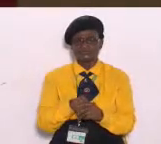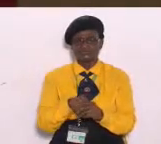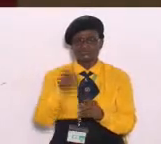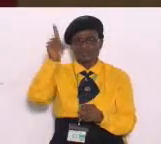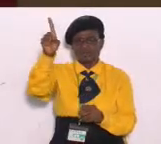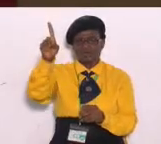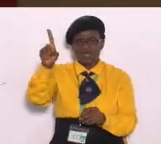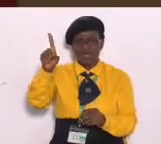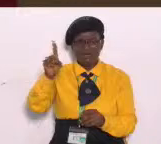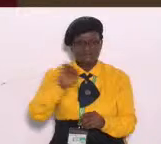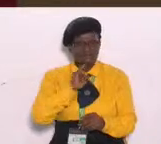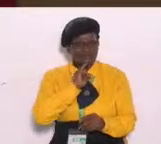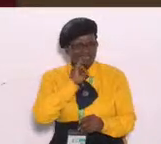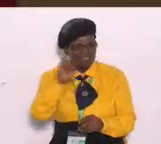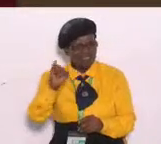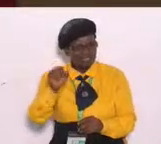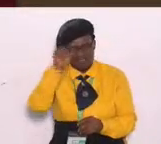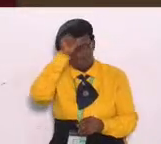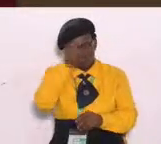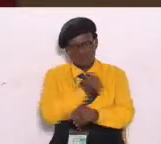One, the son of the president.